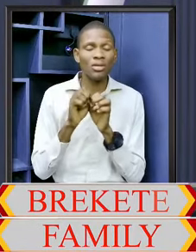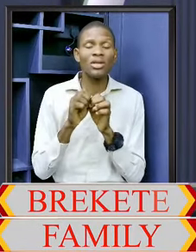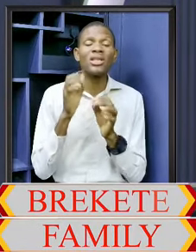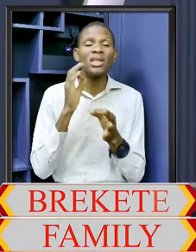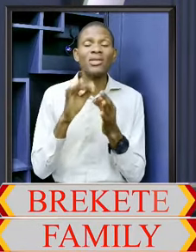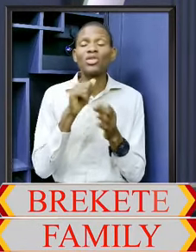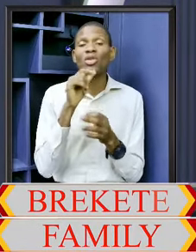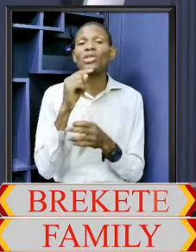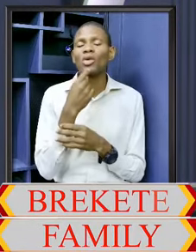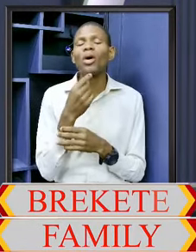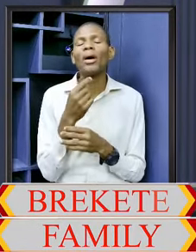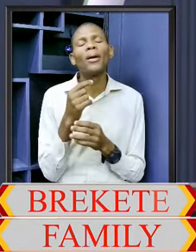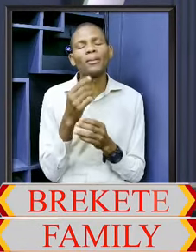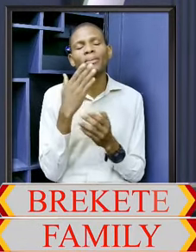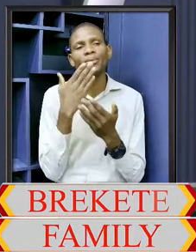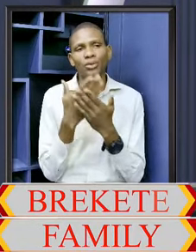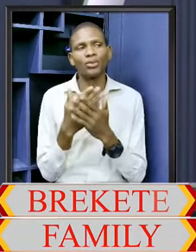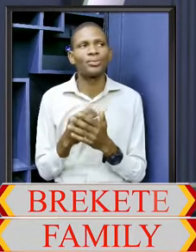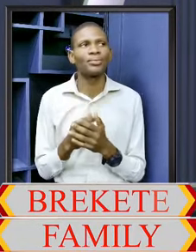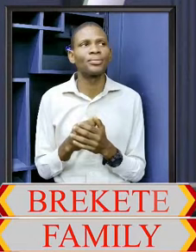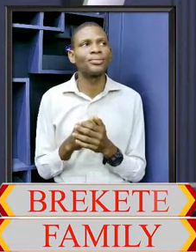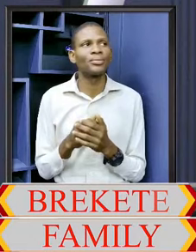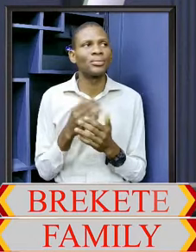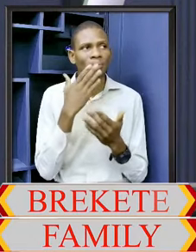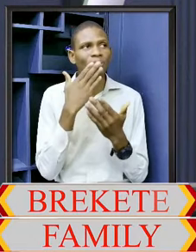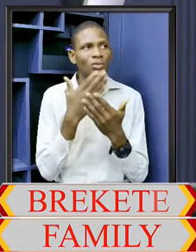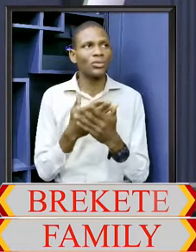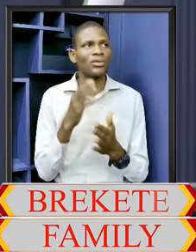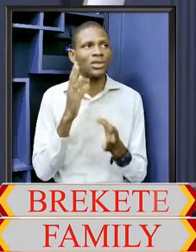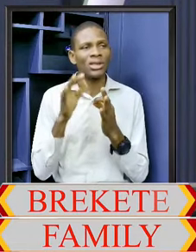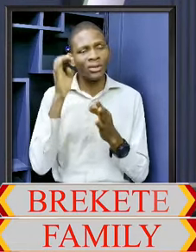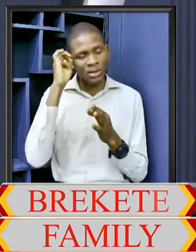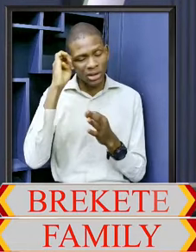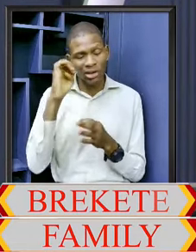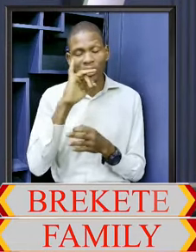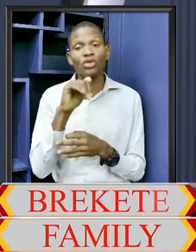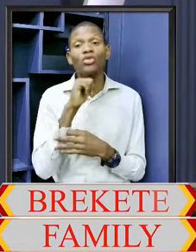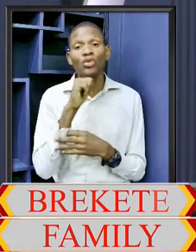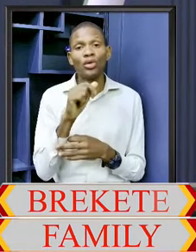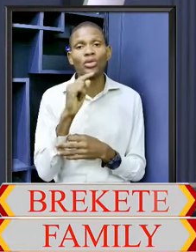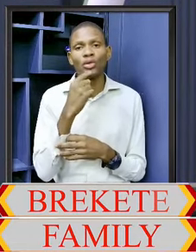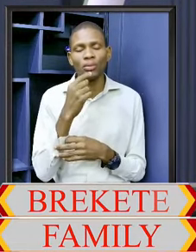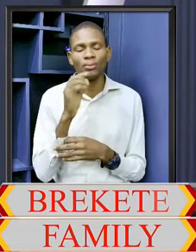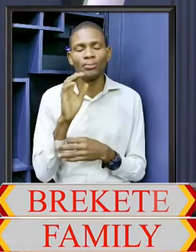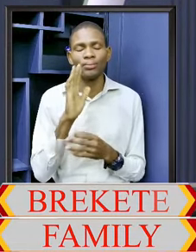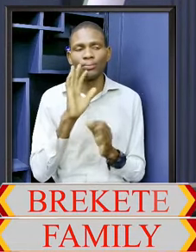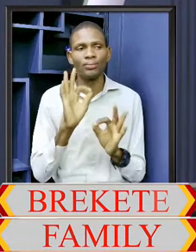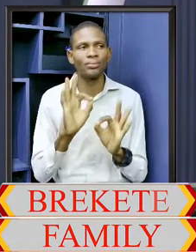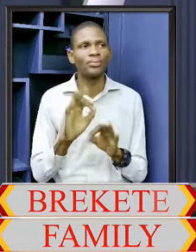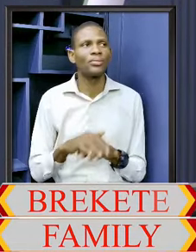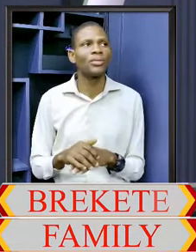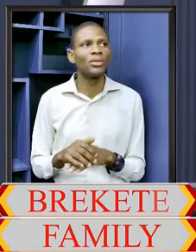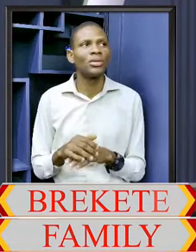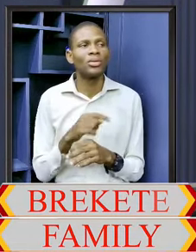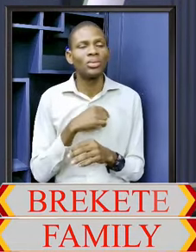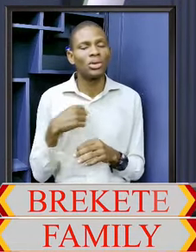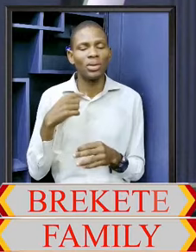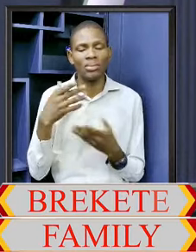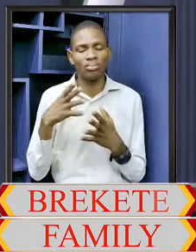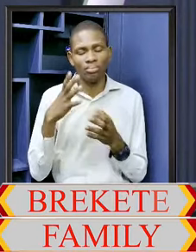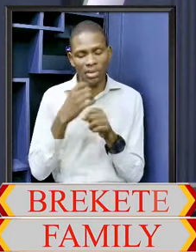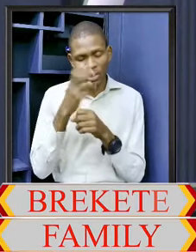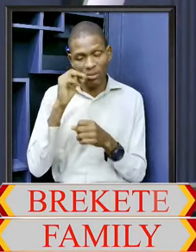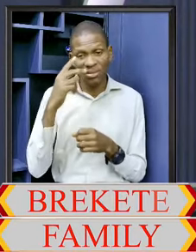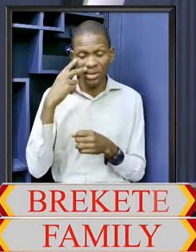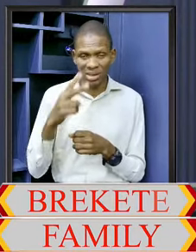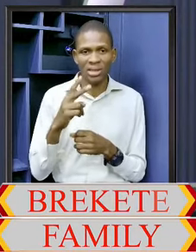even dey serious at all, nine good. Nine good. We go fit, make sure say him go see a